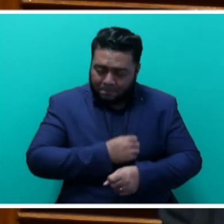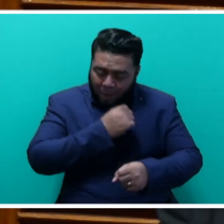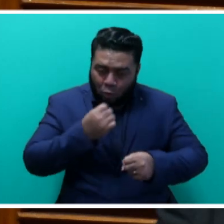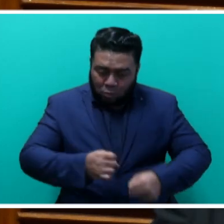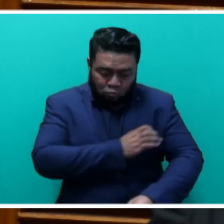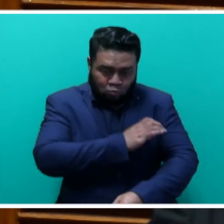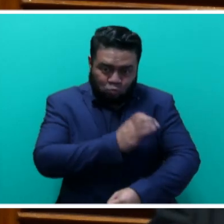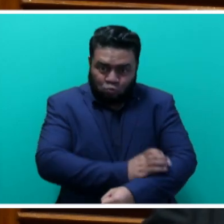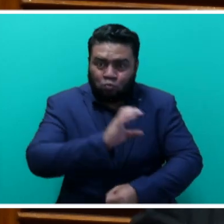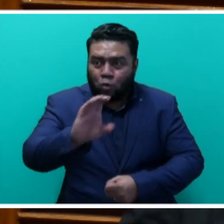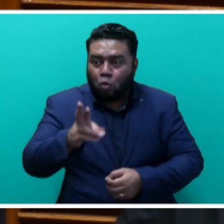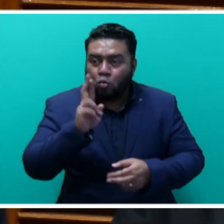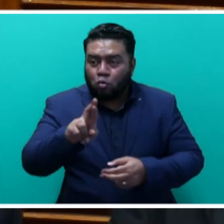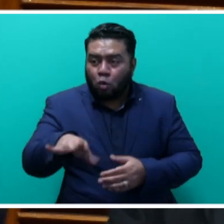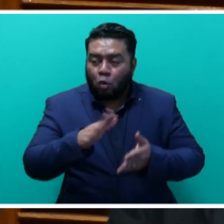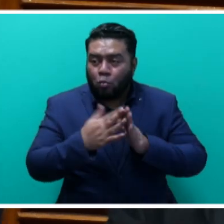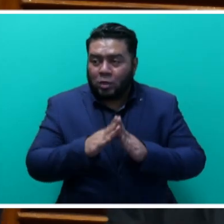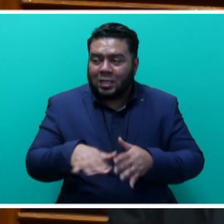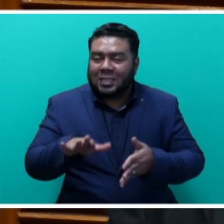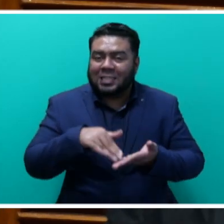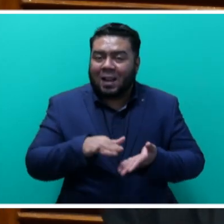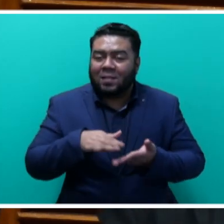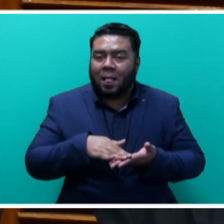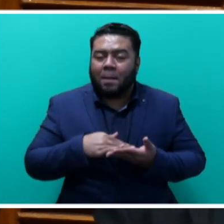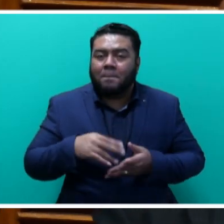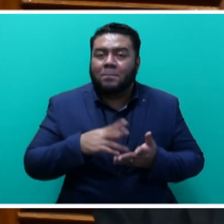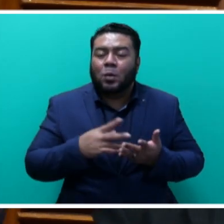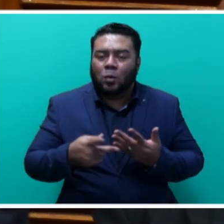sir, the Ministry's self-help program is one that assists